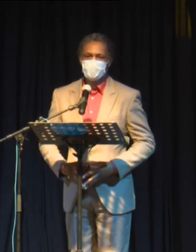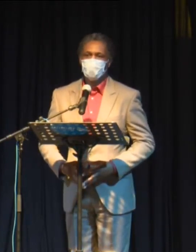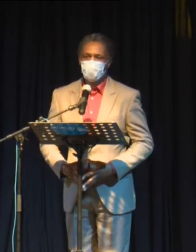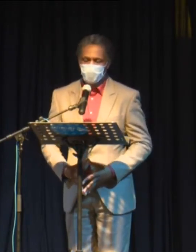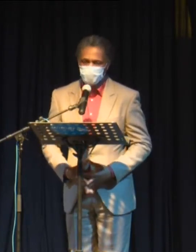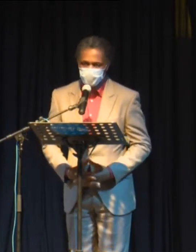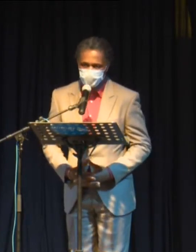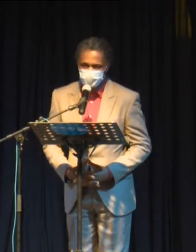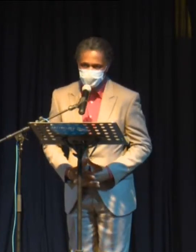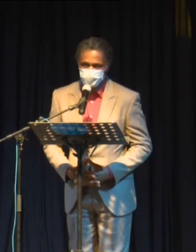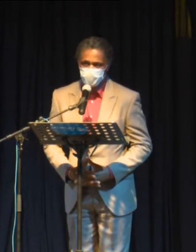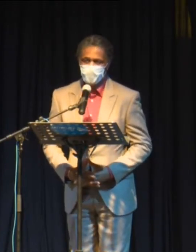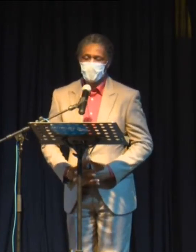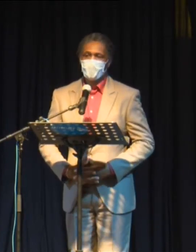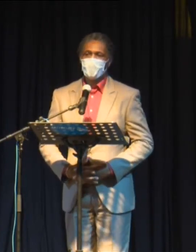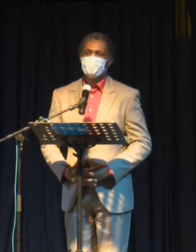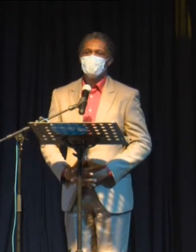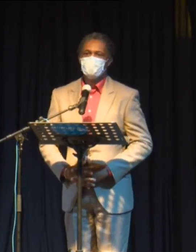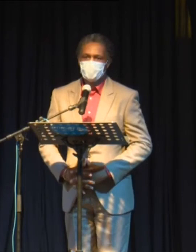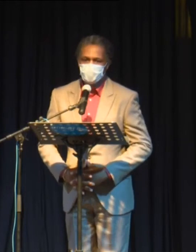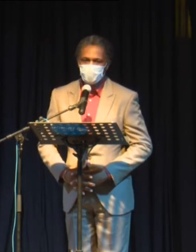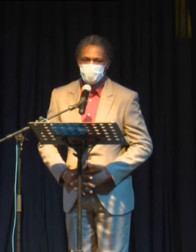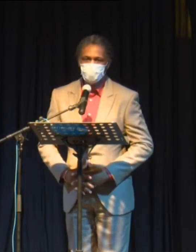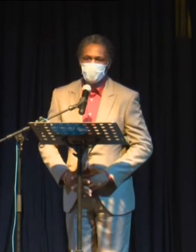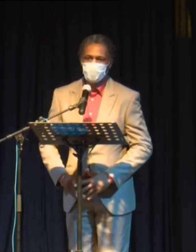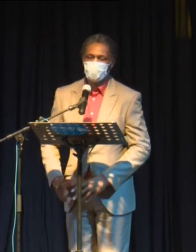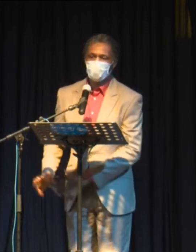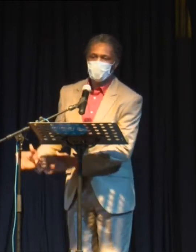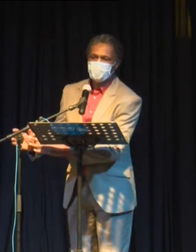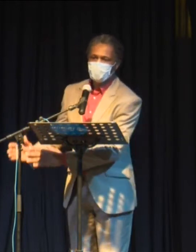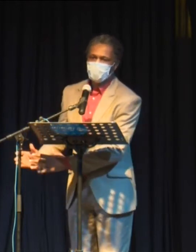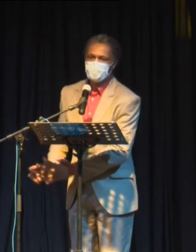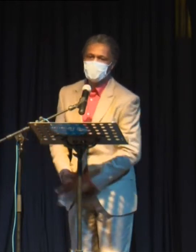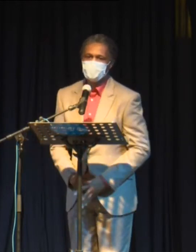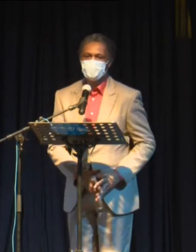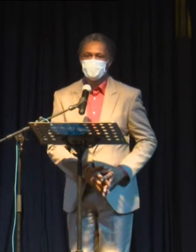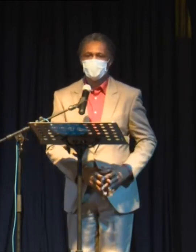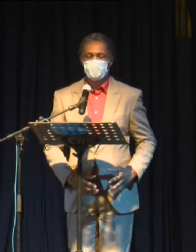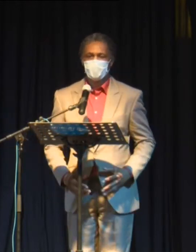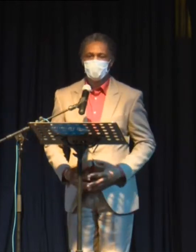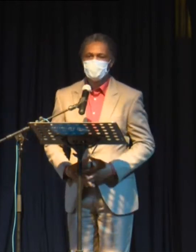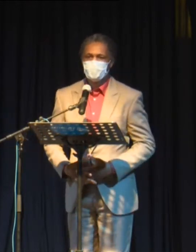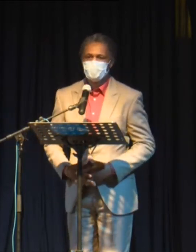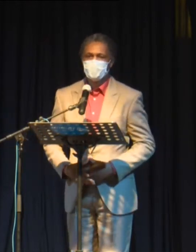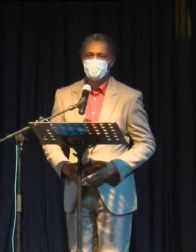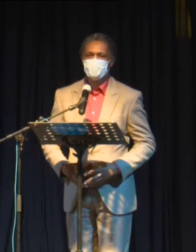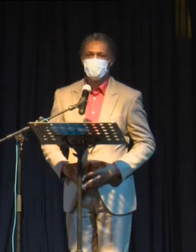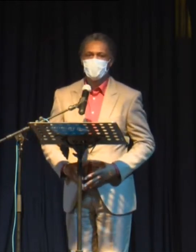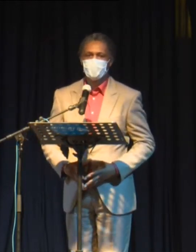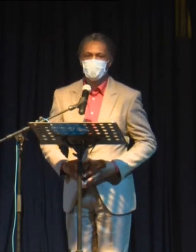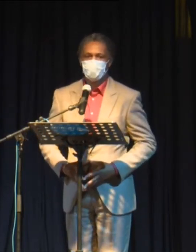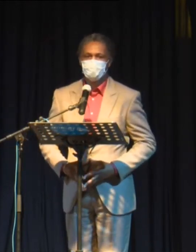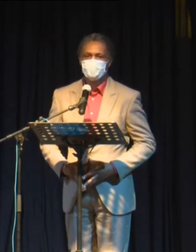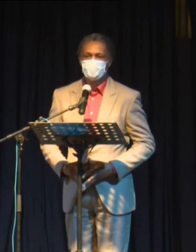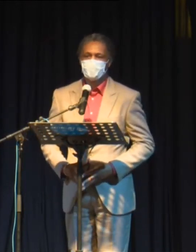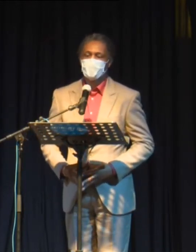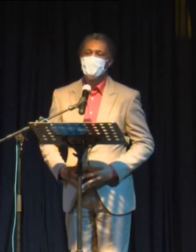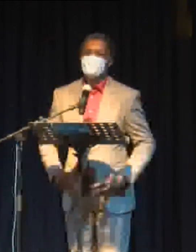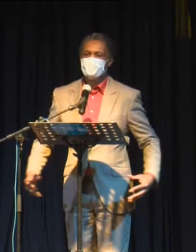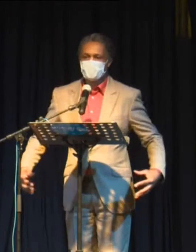msebenzi ucollaborative akusiyo umsebenzi lokuthiwa welitiko lelithithe sizama lokuthi nyalo sale silwa nale